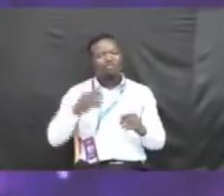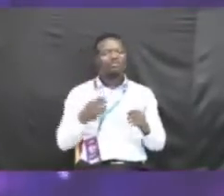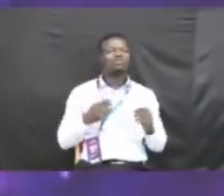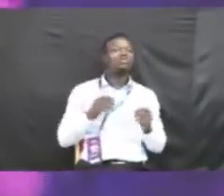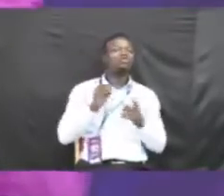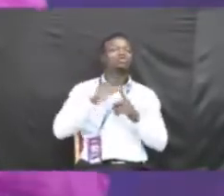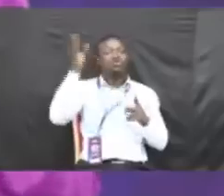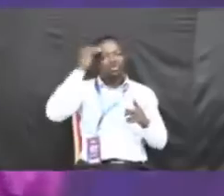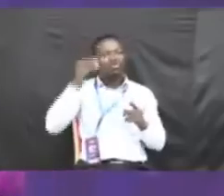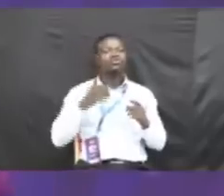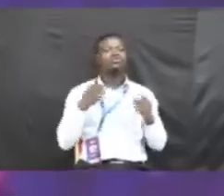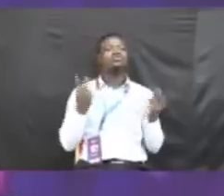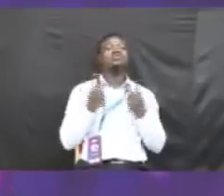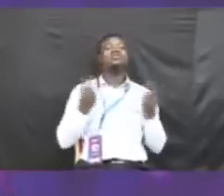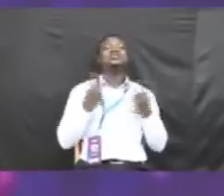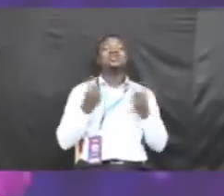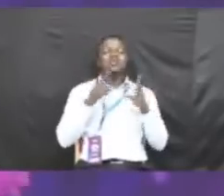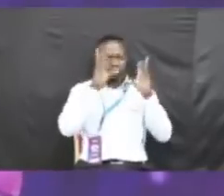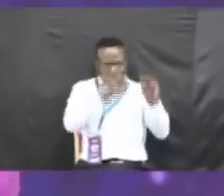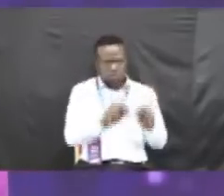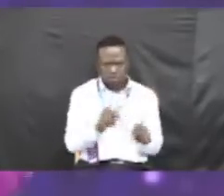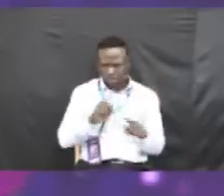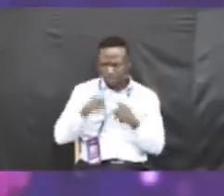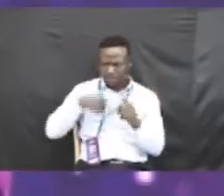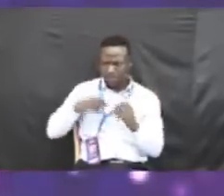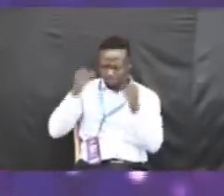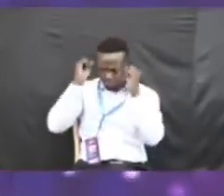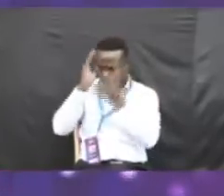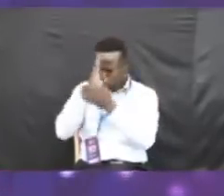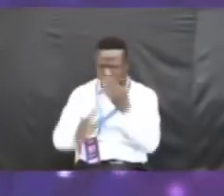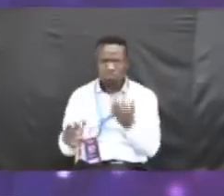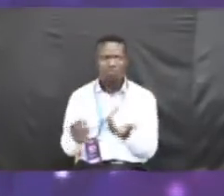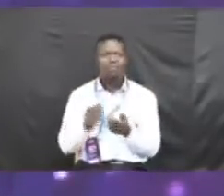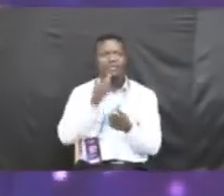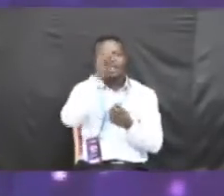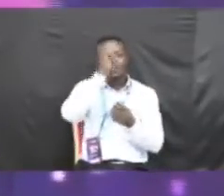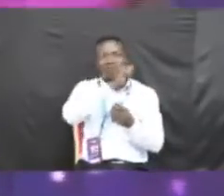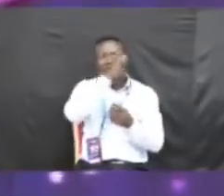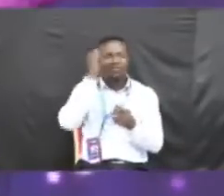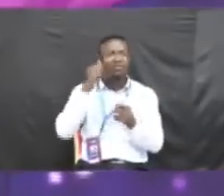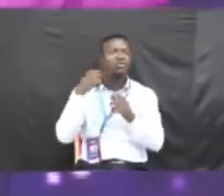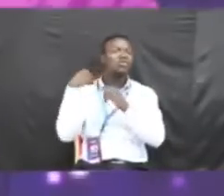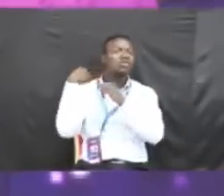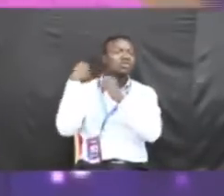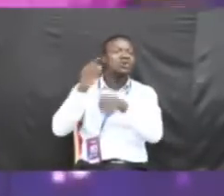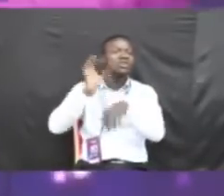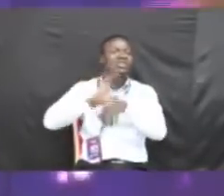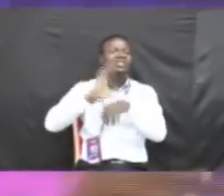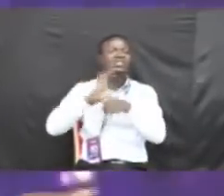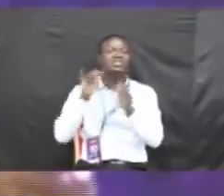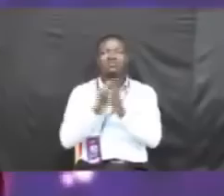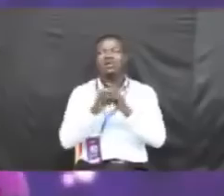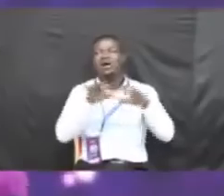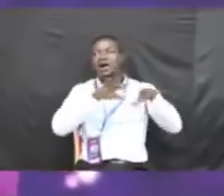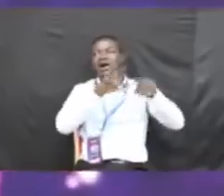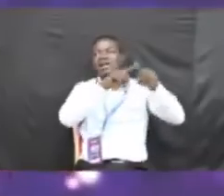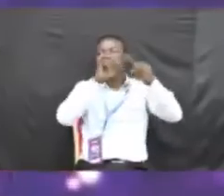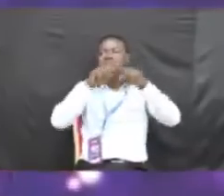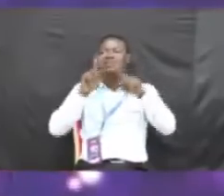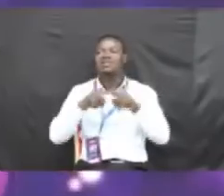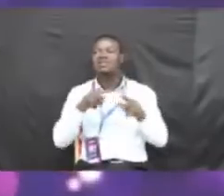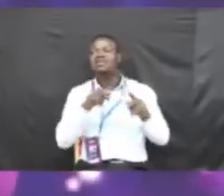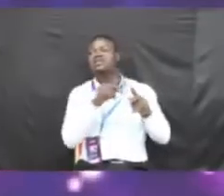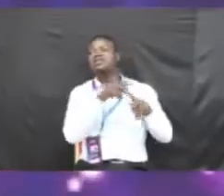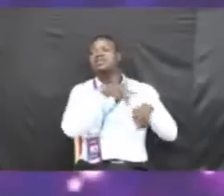complacent as a church. And you know, the Anglican church has always been a church, a church for princes and all that.